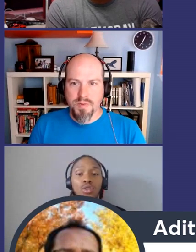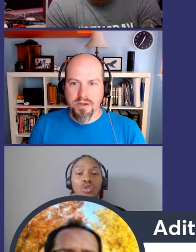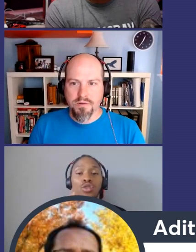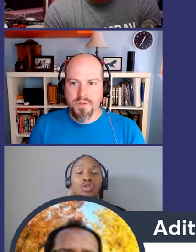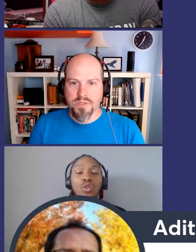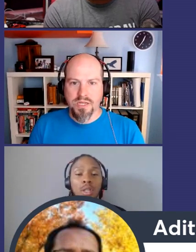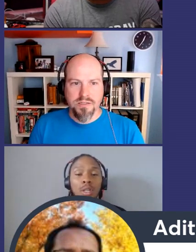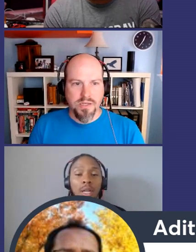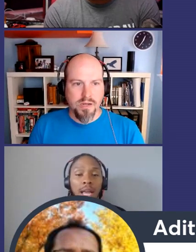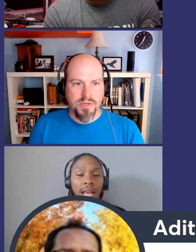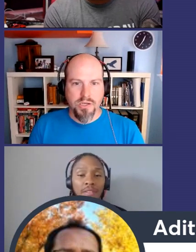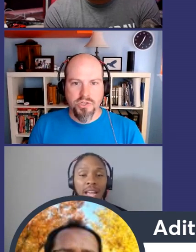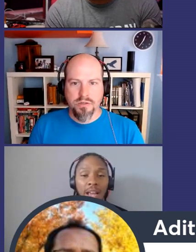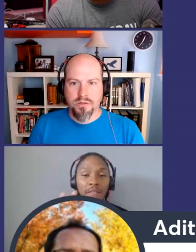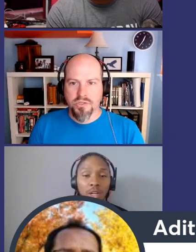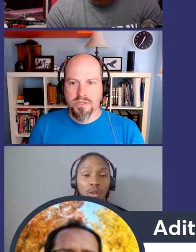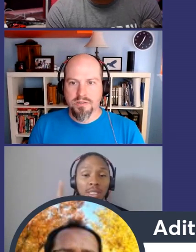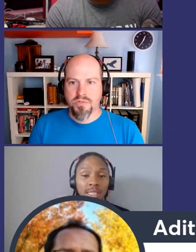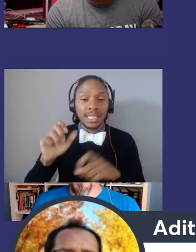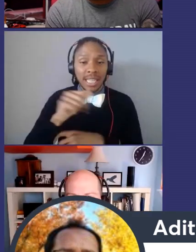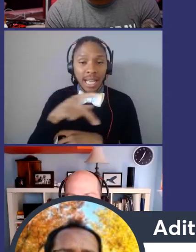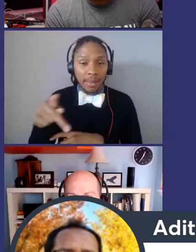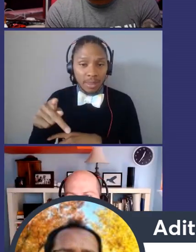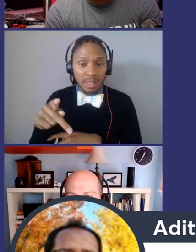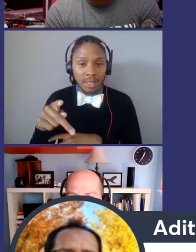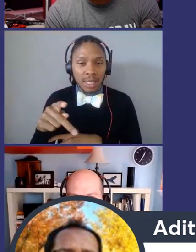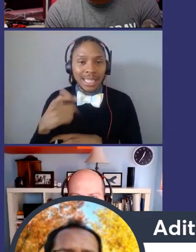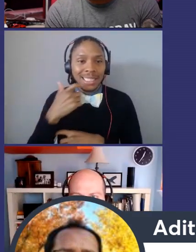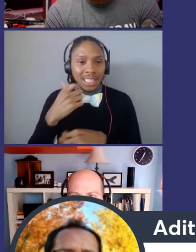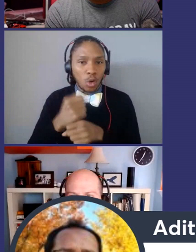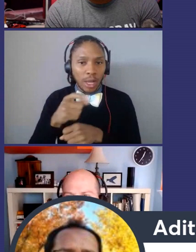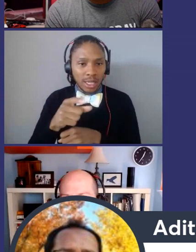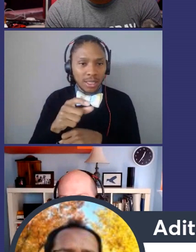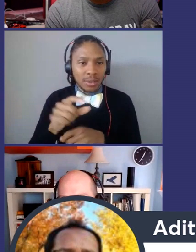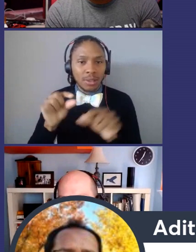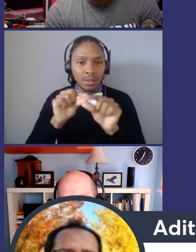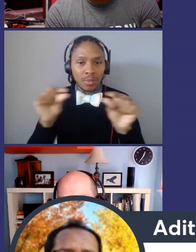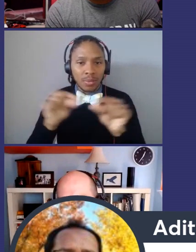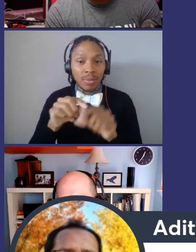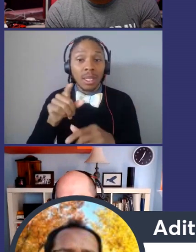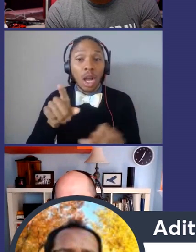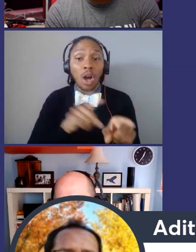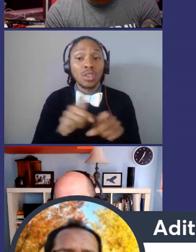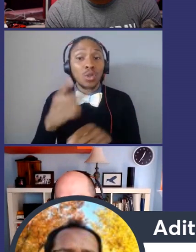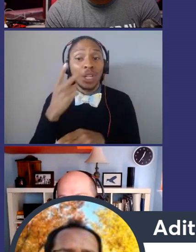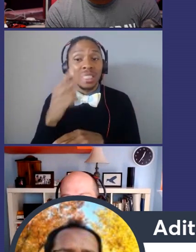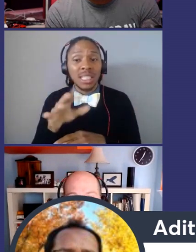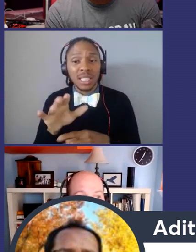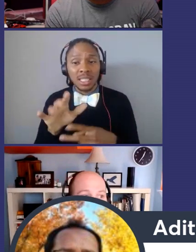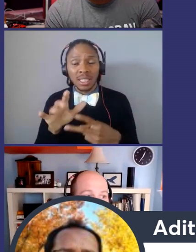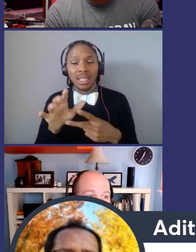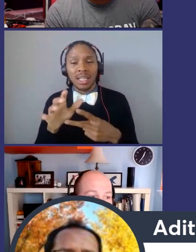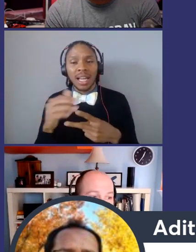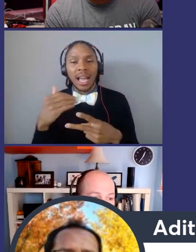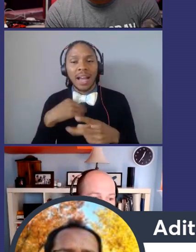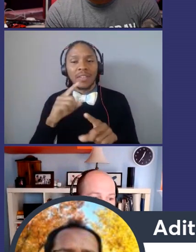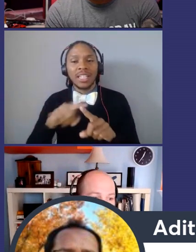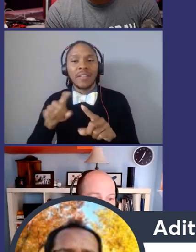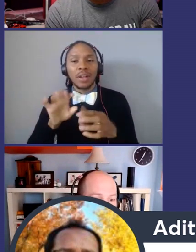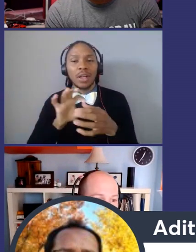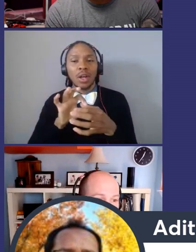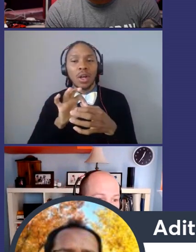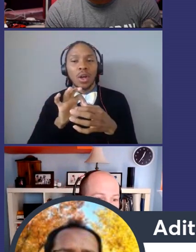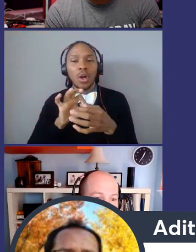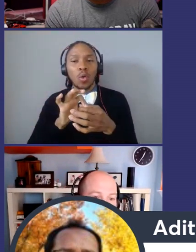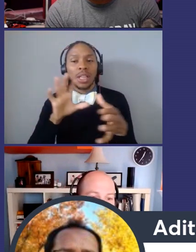can see there's my Airflow test application that just got created. And you can even see I've got a different release version there too. So